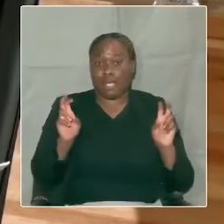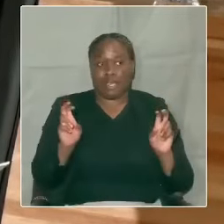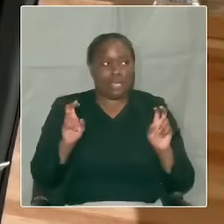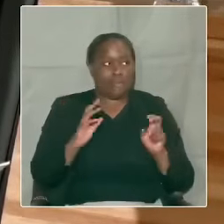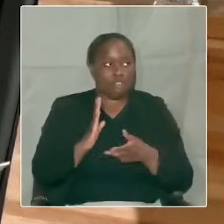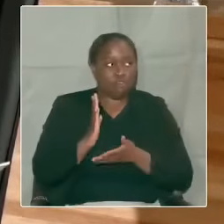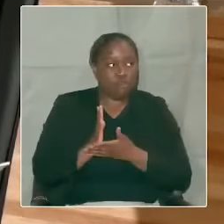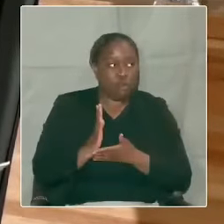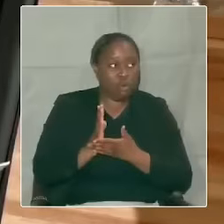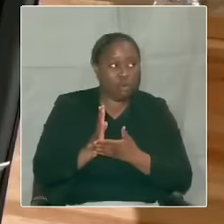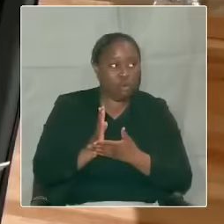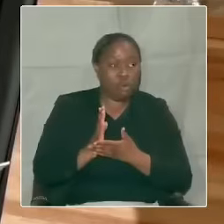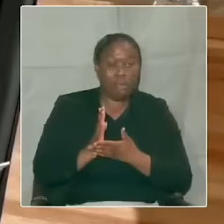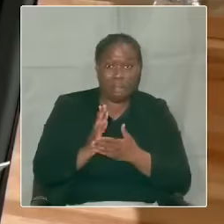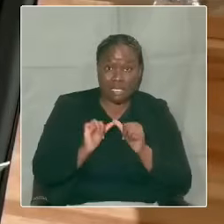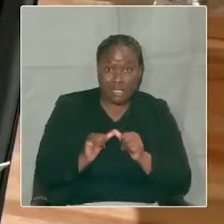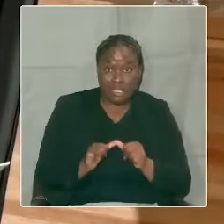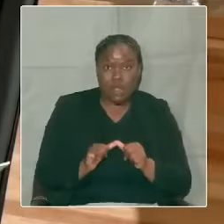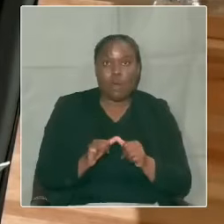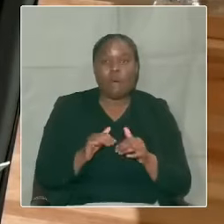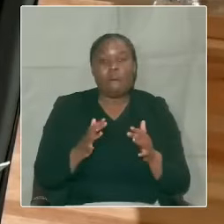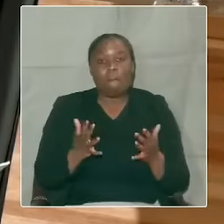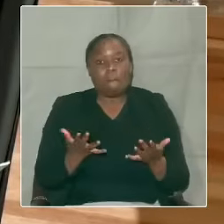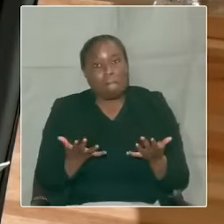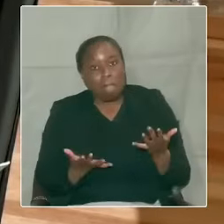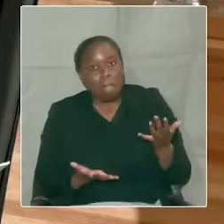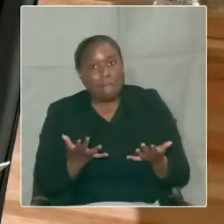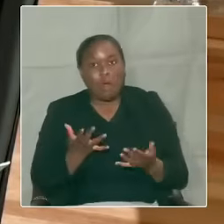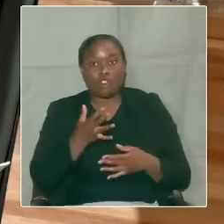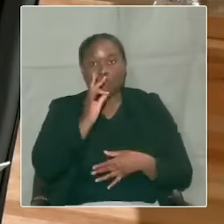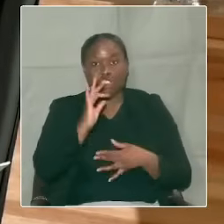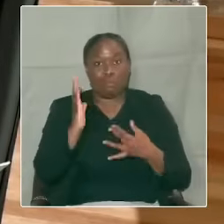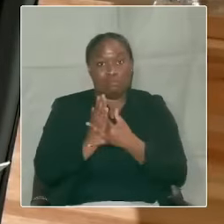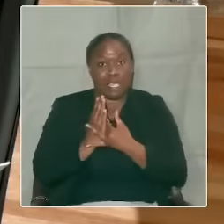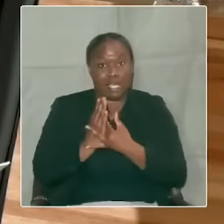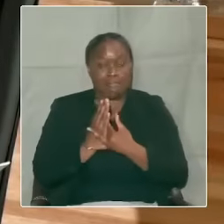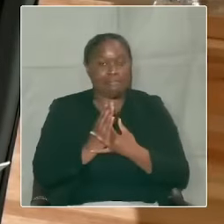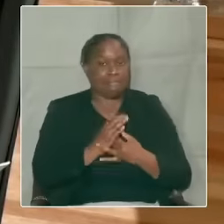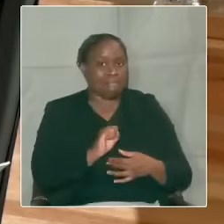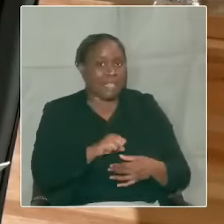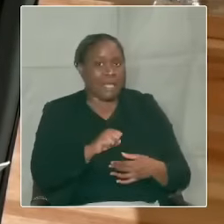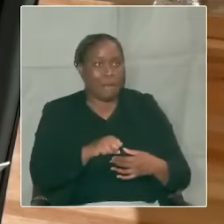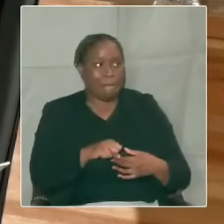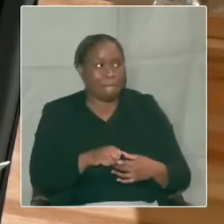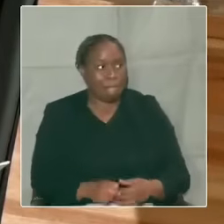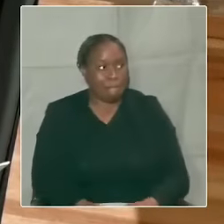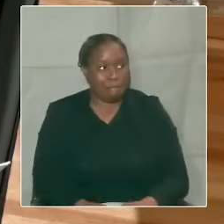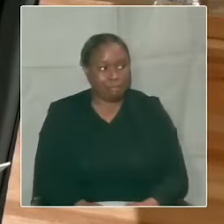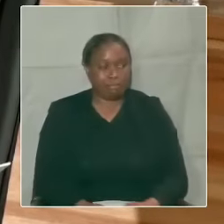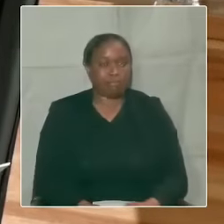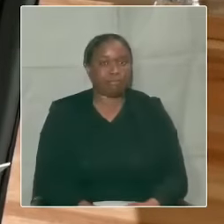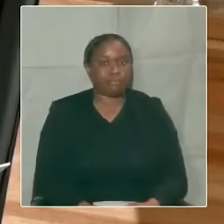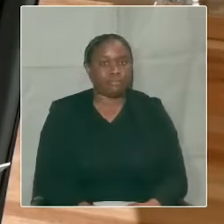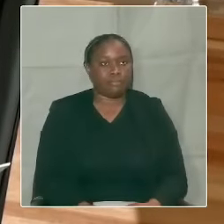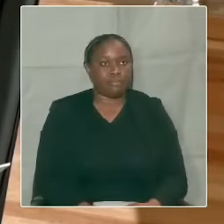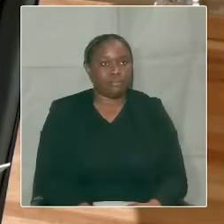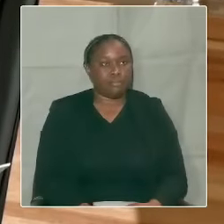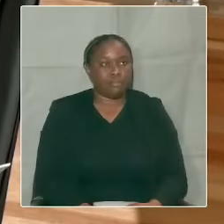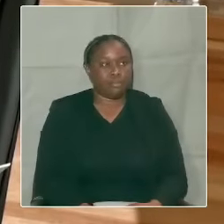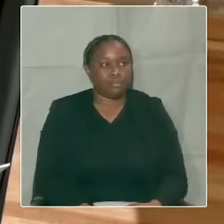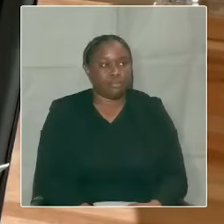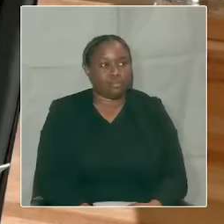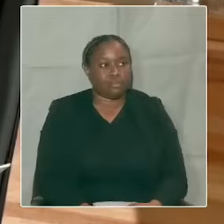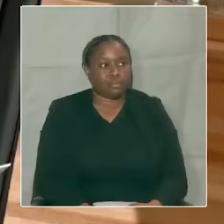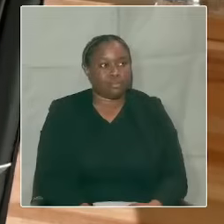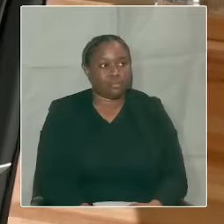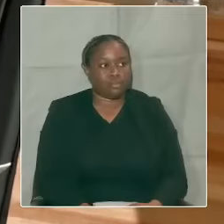topic, and I'm not sure if it's a convenient time for Yes. a tea agenda. Let's hold. Advocate Mtau,